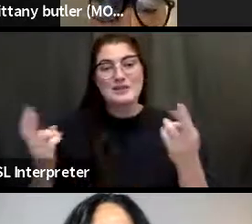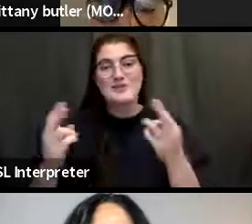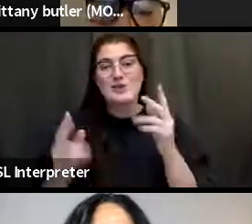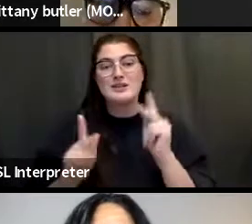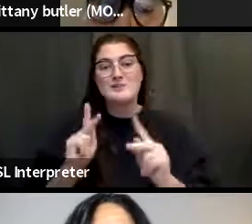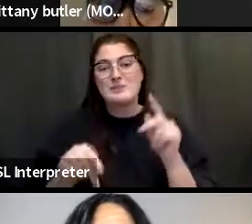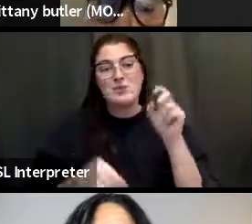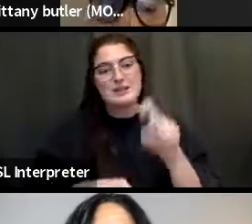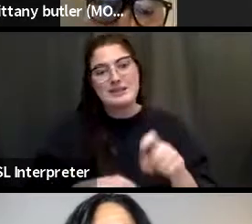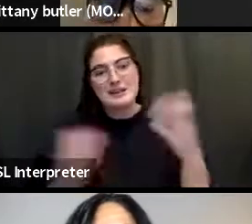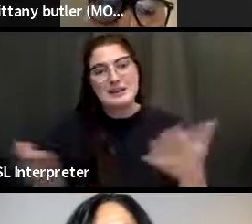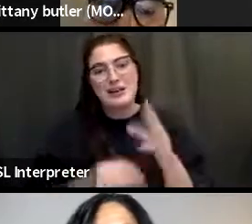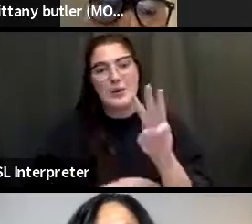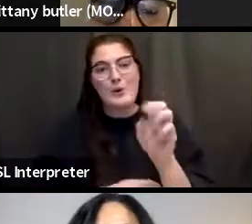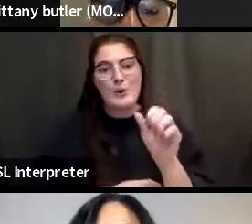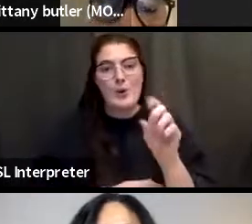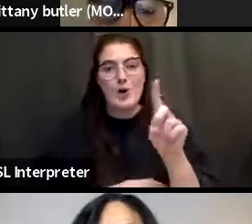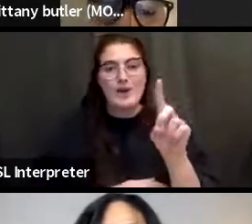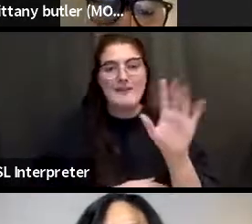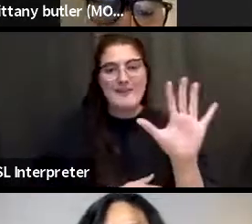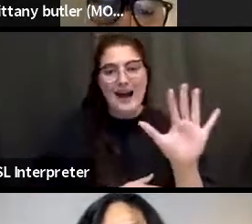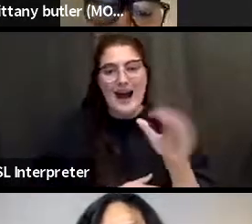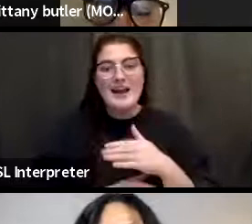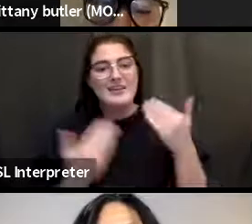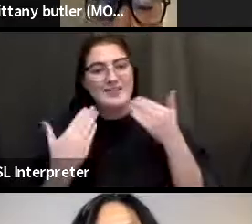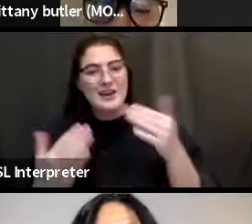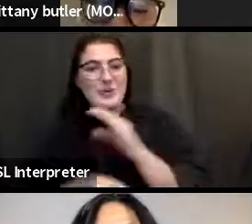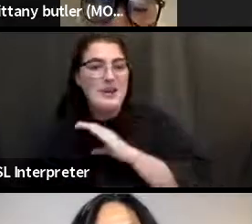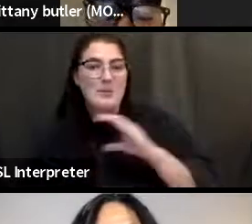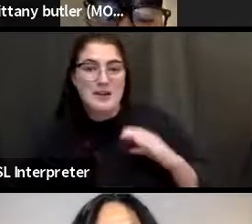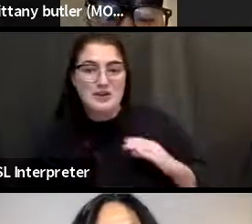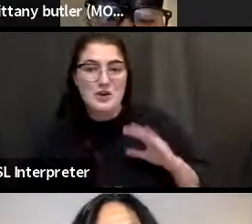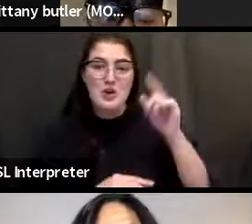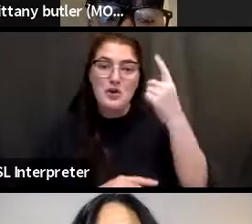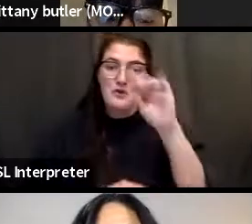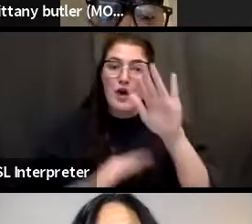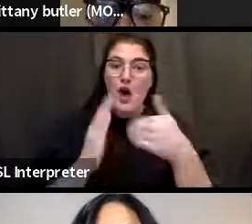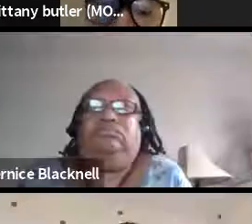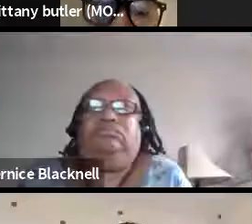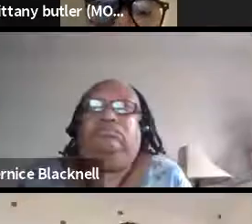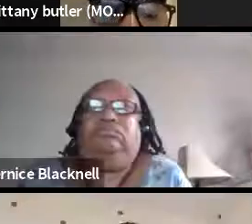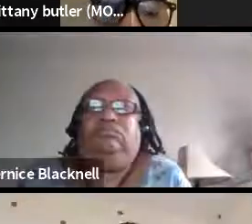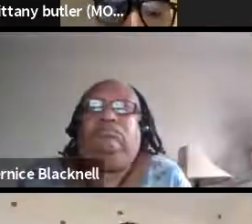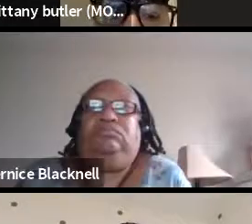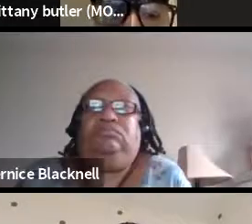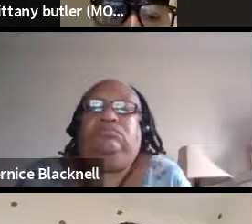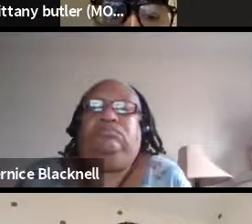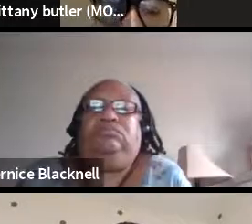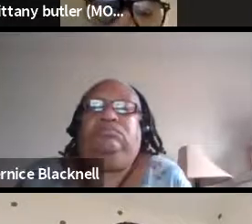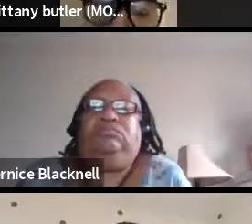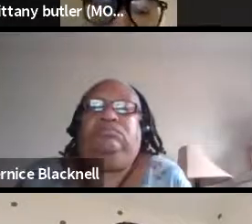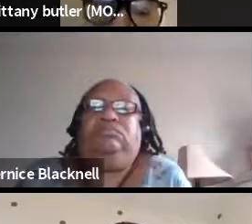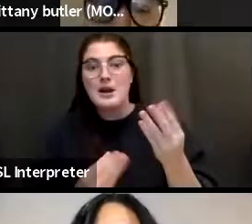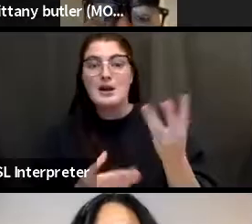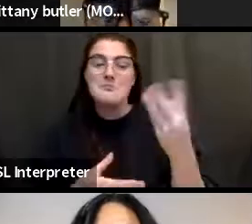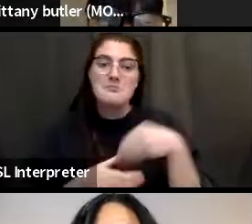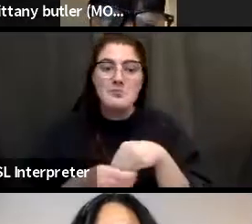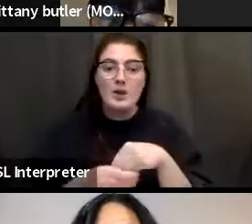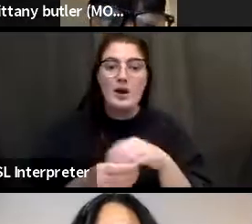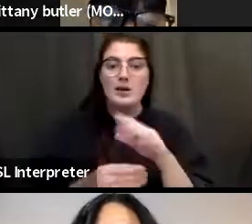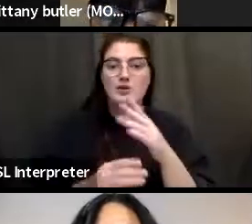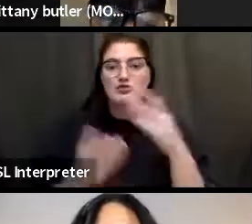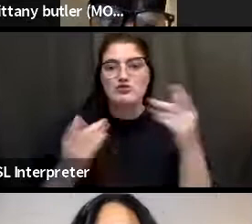here in the ward. Again, thank you to the commissioners for all of your input and during this whole budget